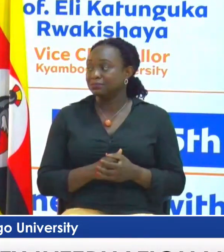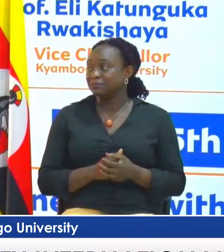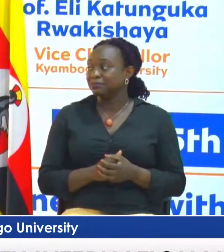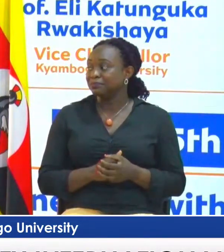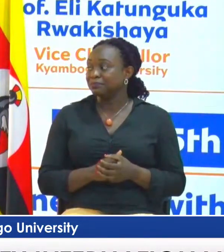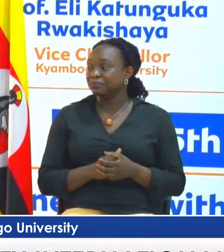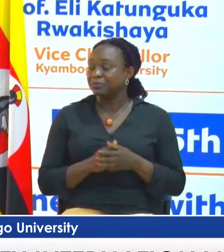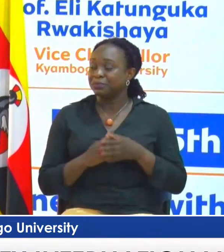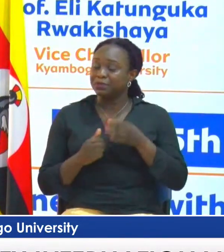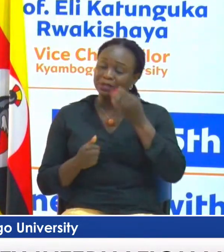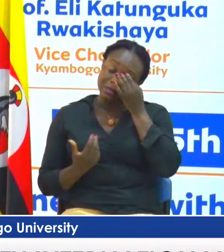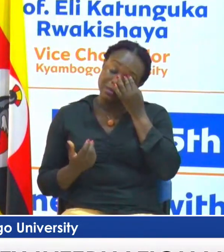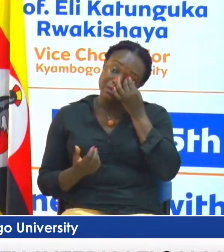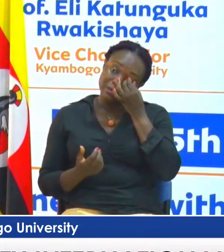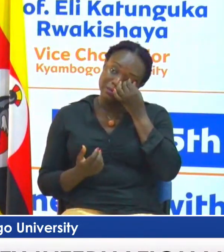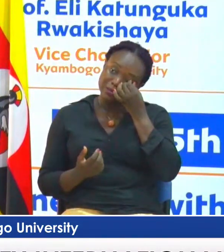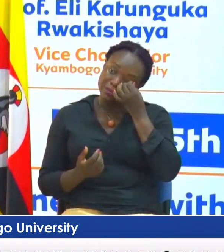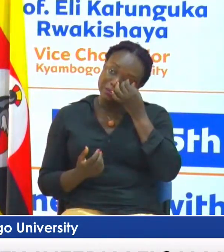I will have